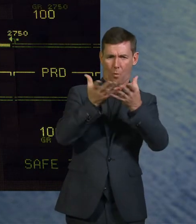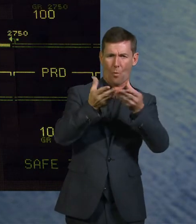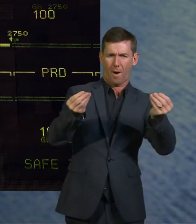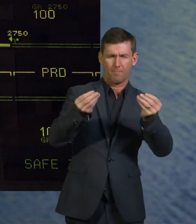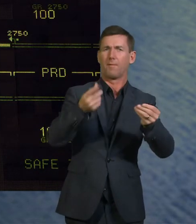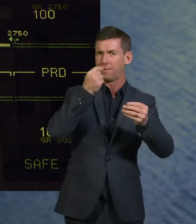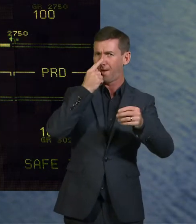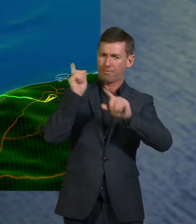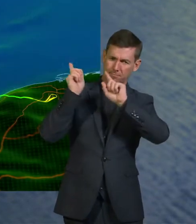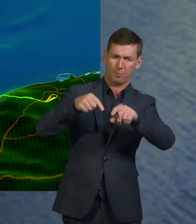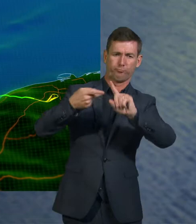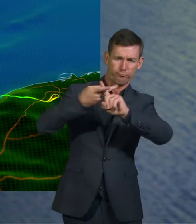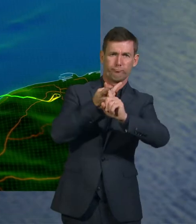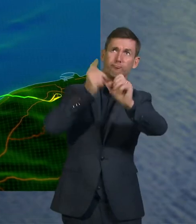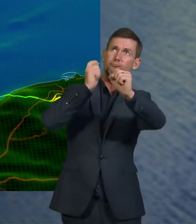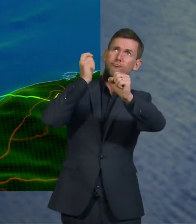work.